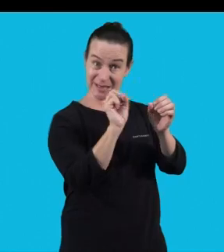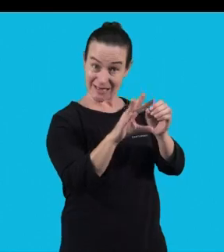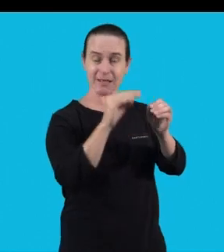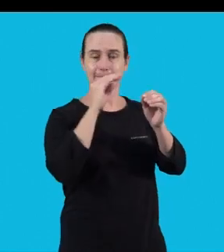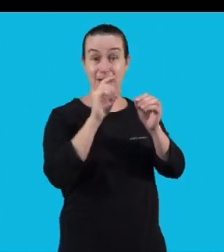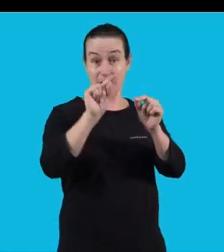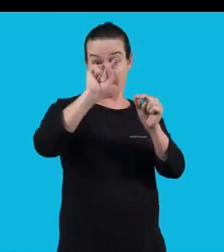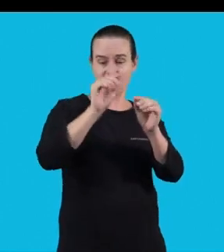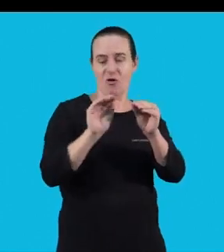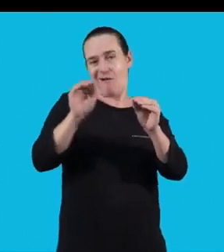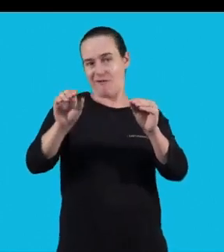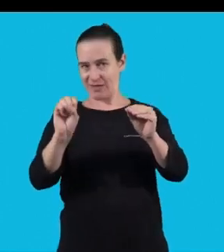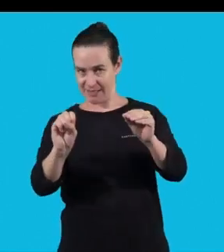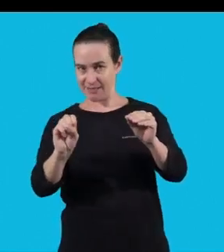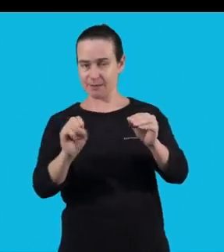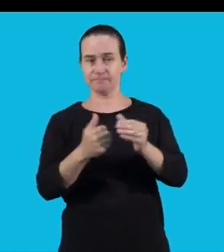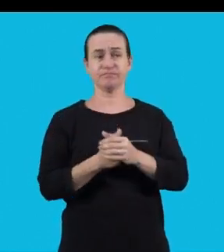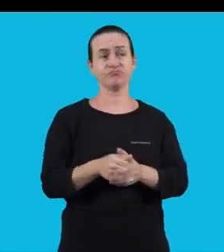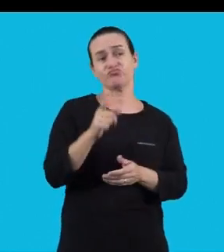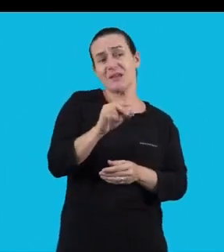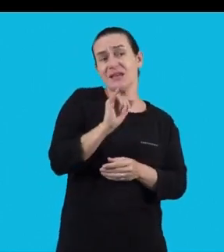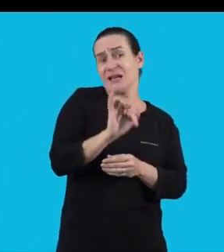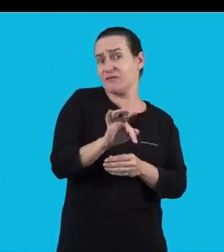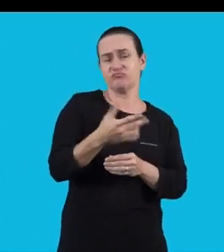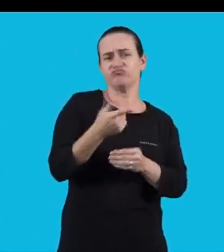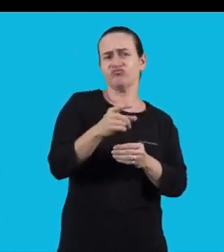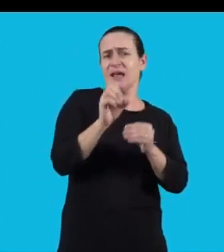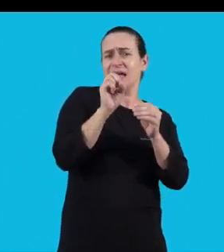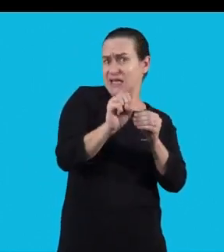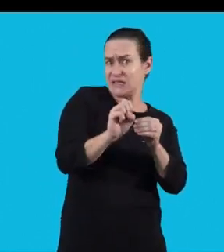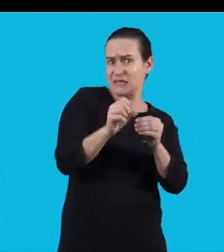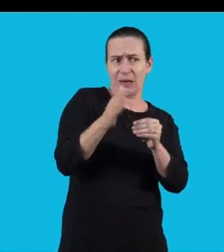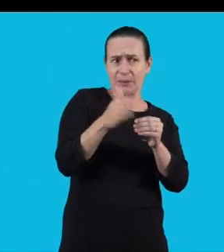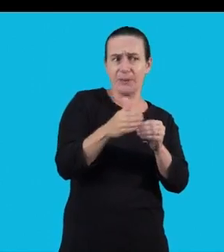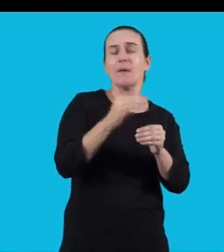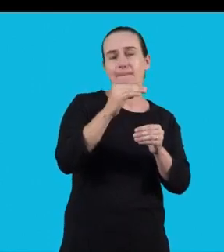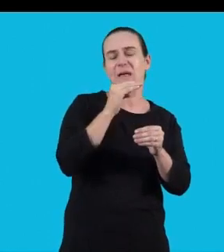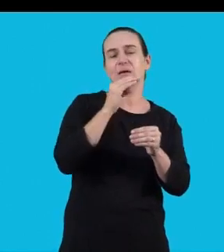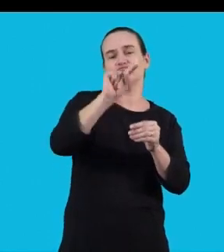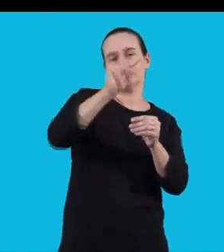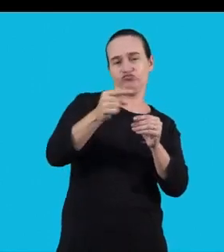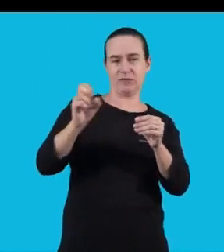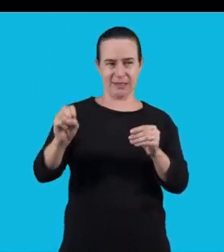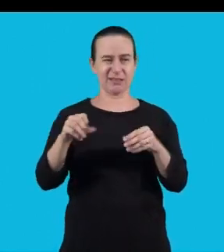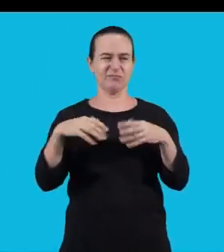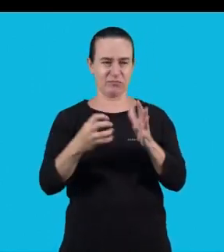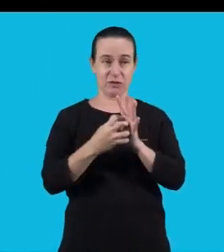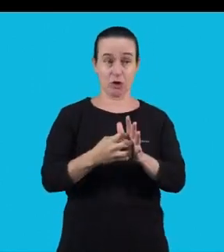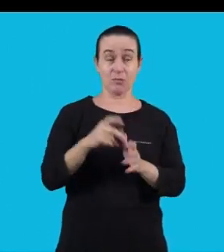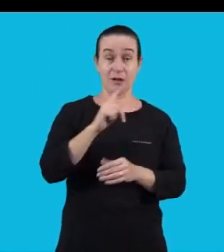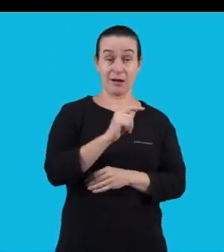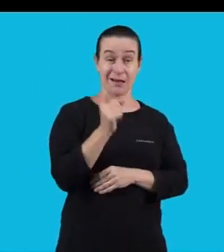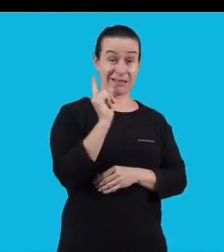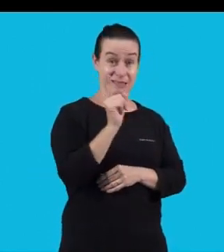S. If the plural noun does not end in an S, add an apostrophe followed by an S. Here we have the